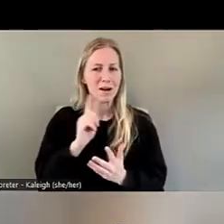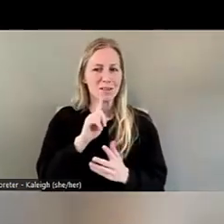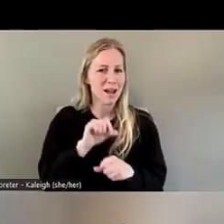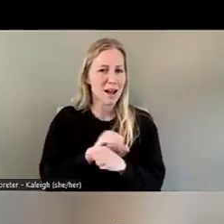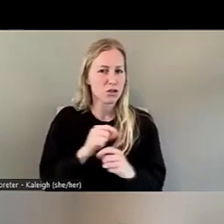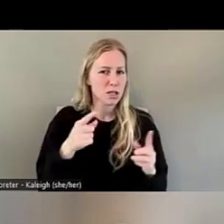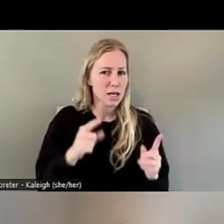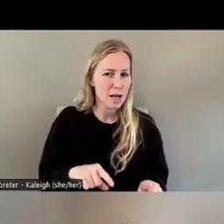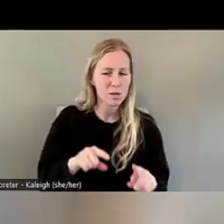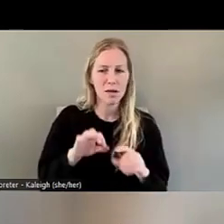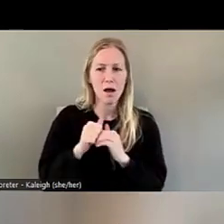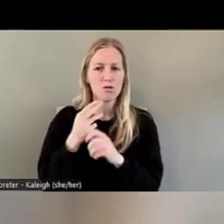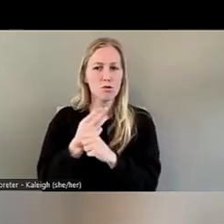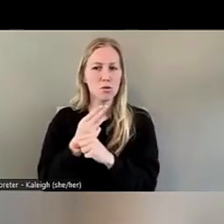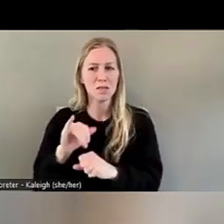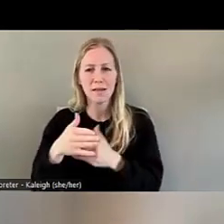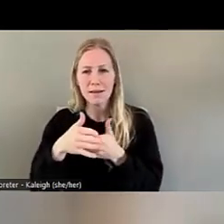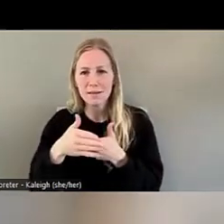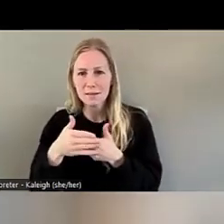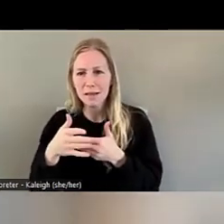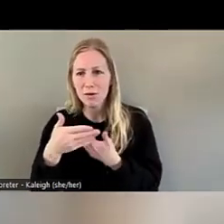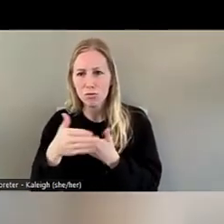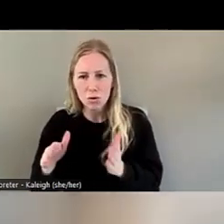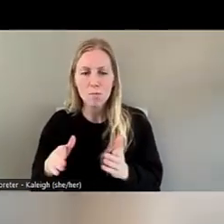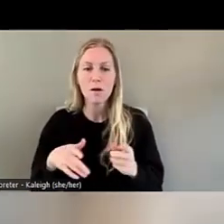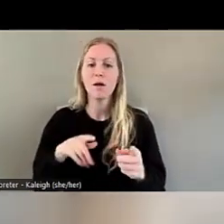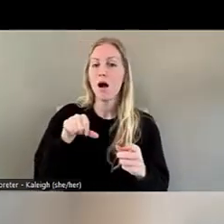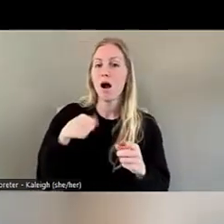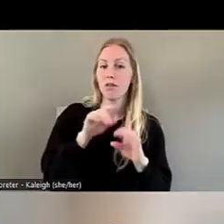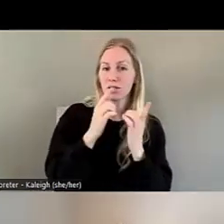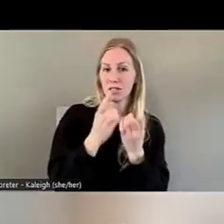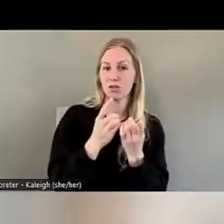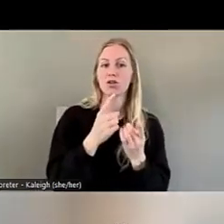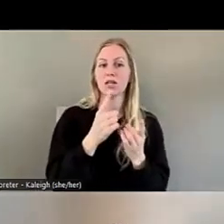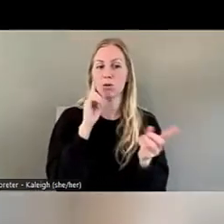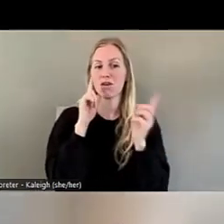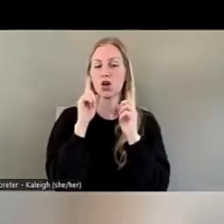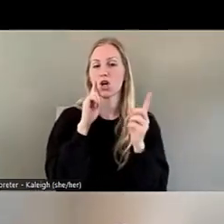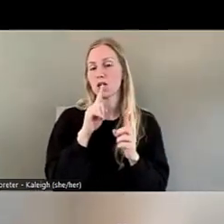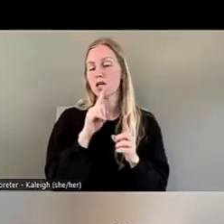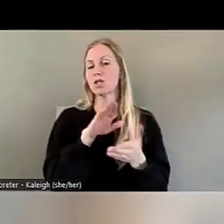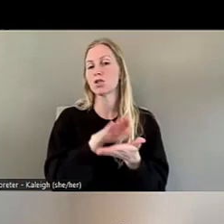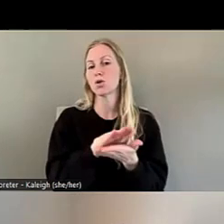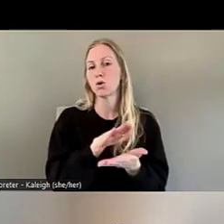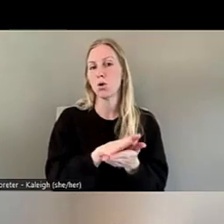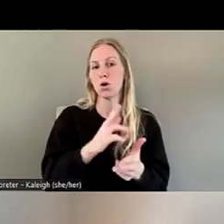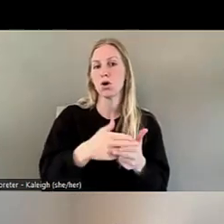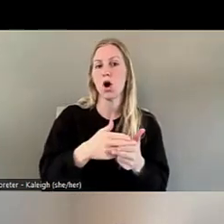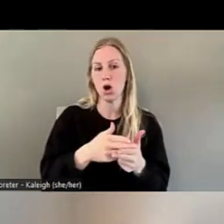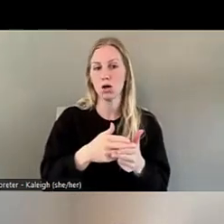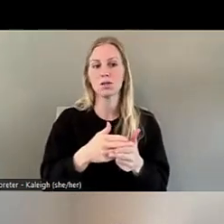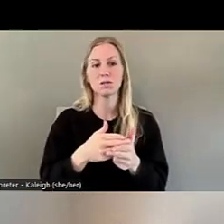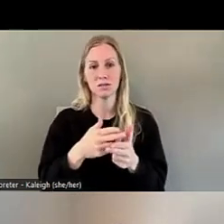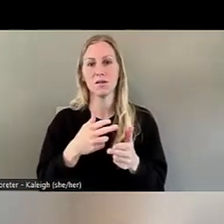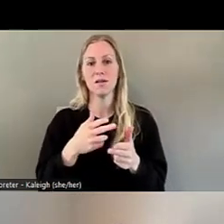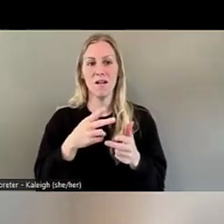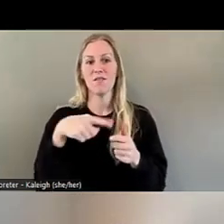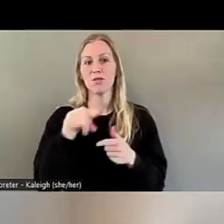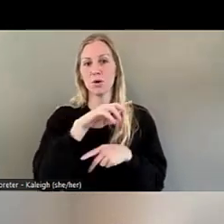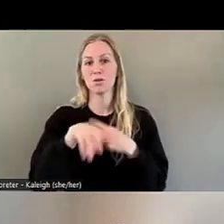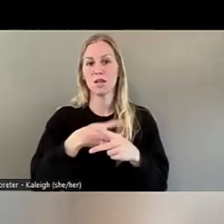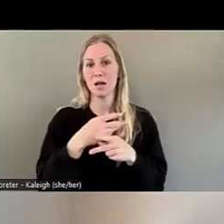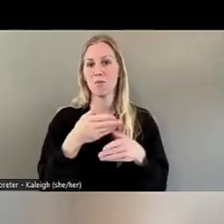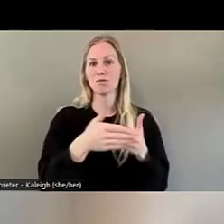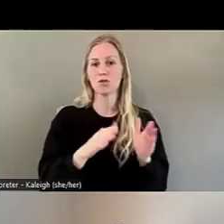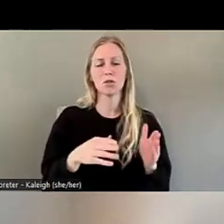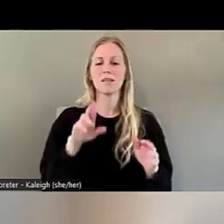used. In other districts, for example, we have heard schools refer to rooms in which seclusion occurs as